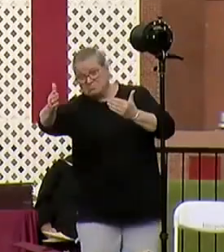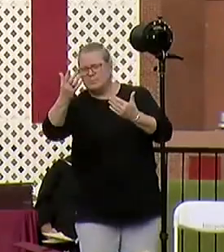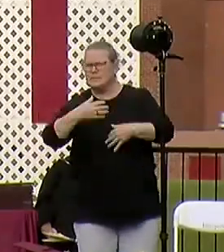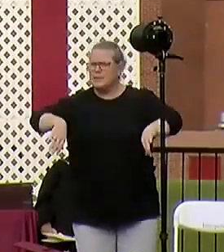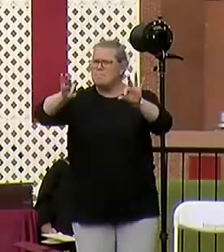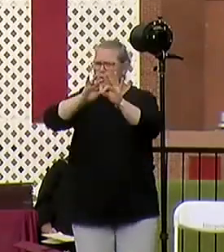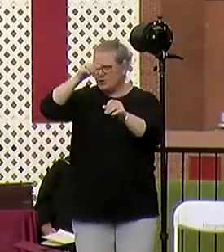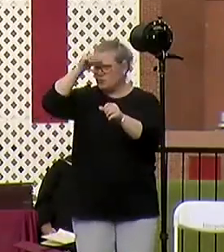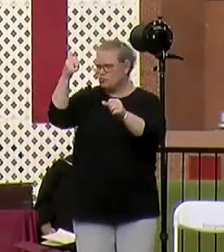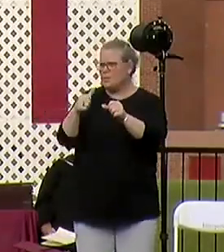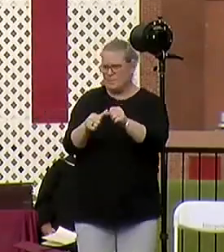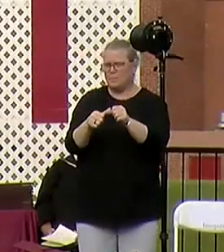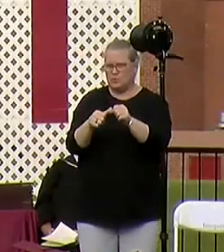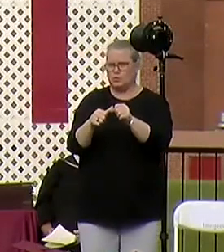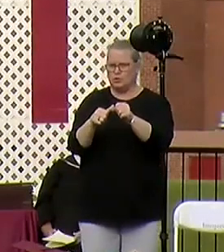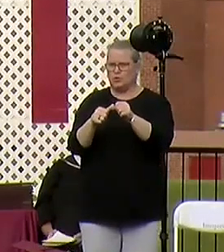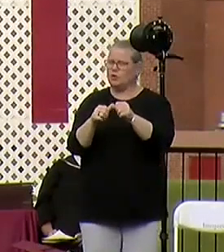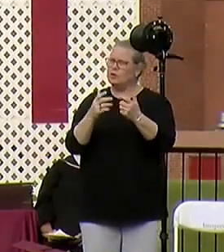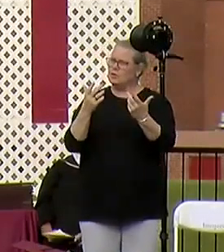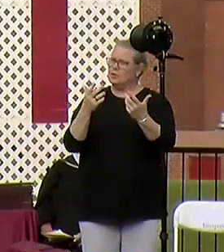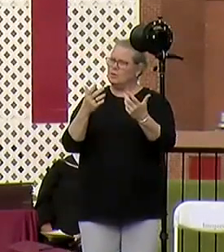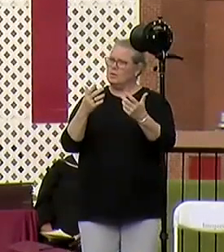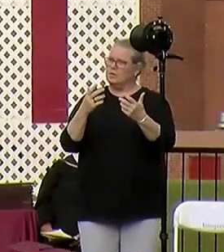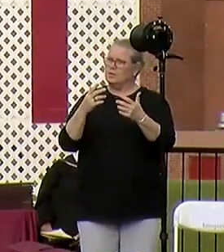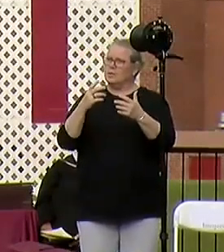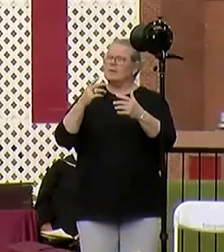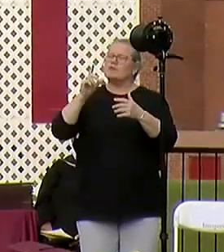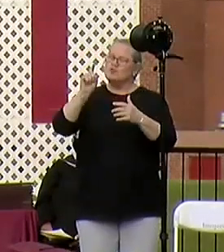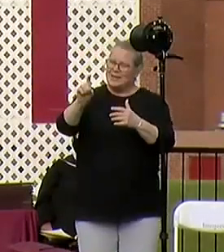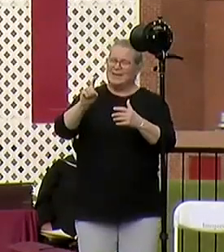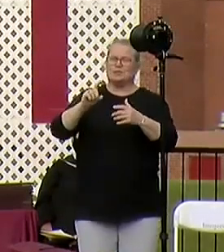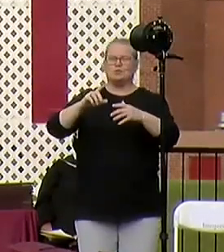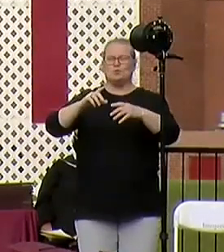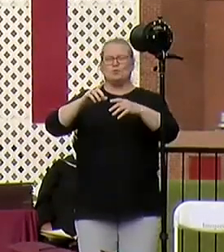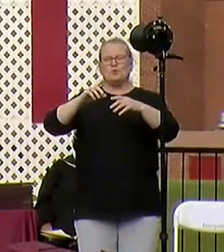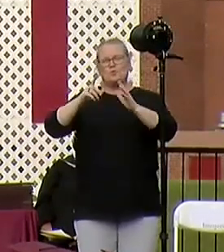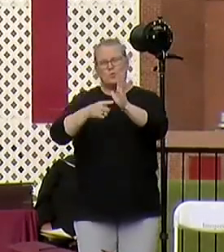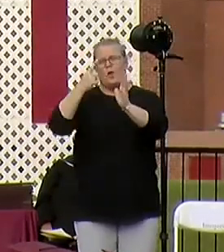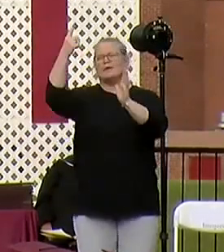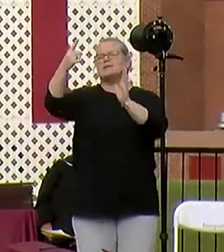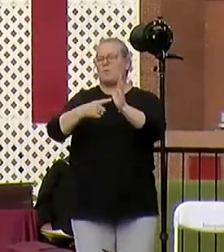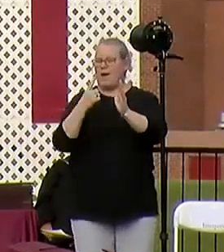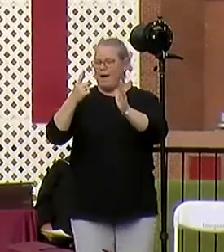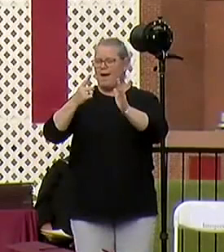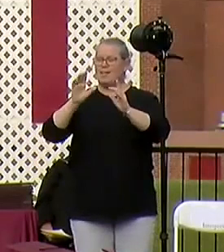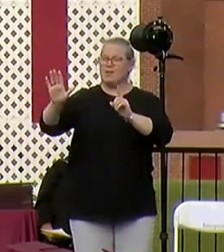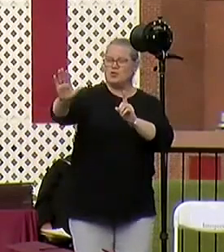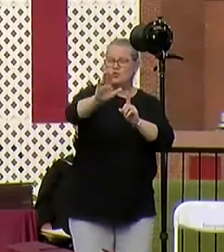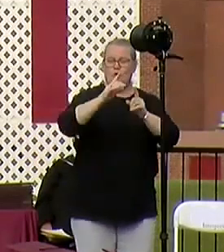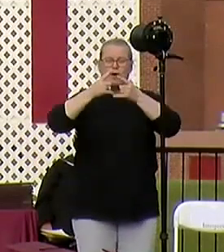metaphorically or symbolically, to take mask breaks and to show others who you really